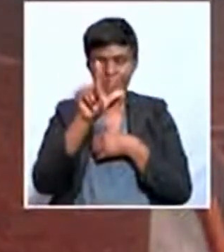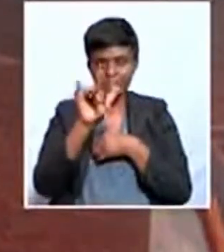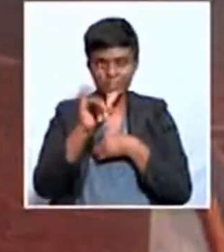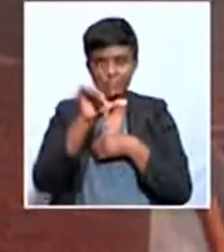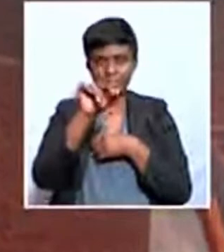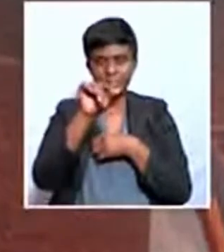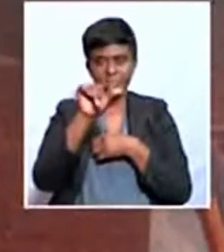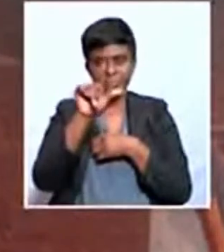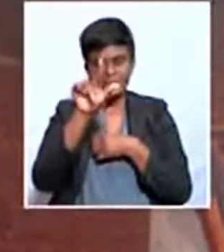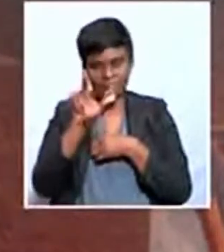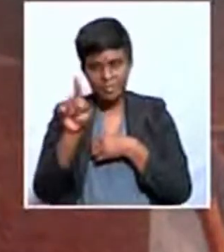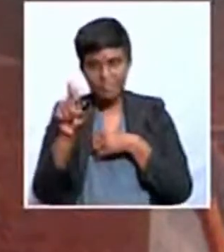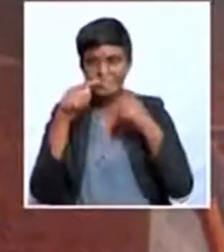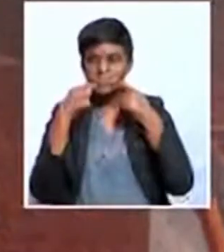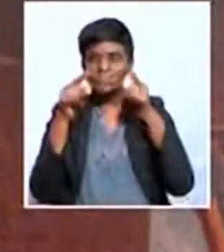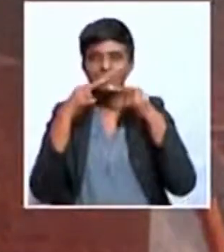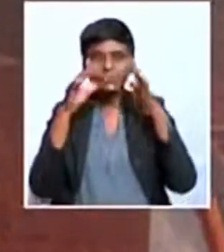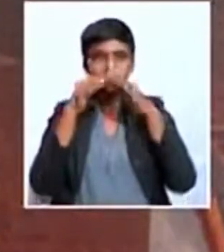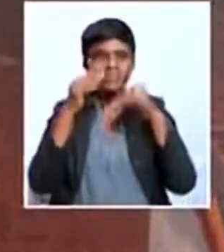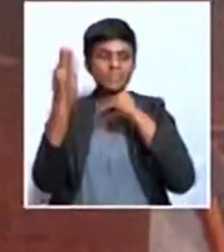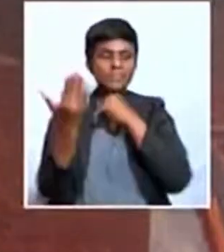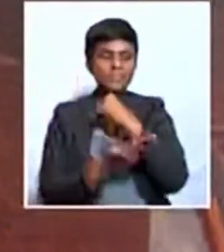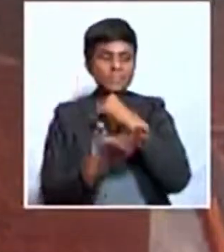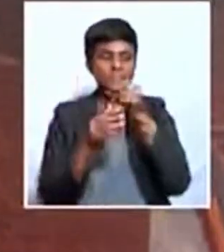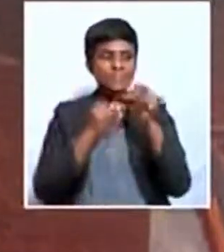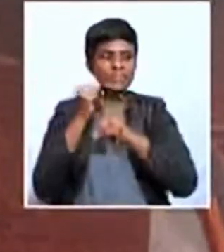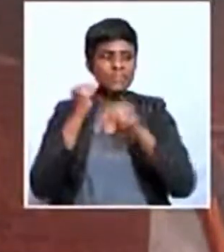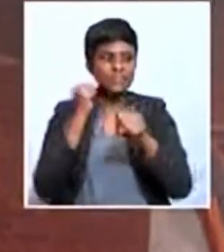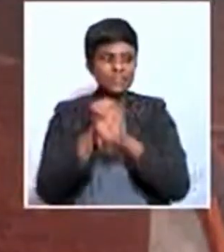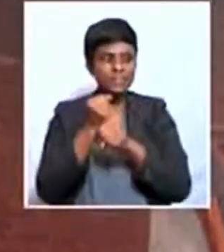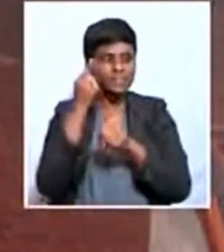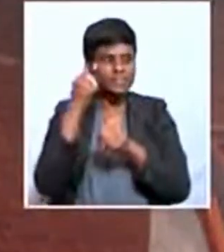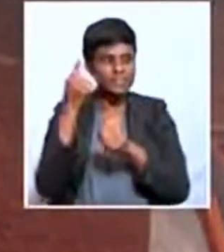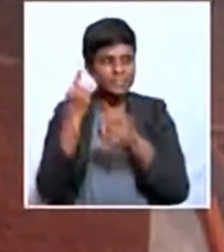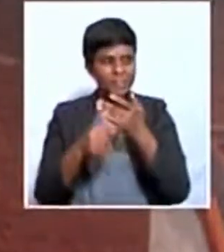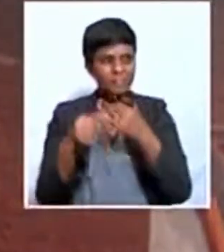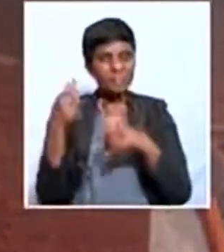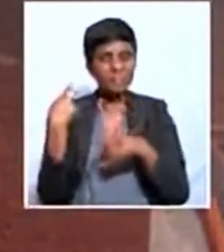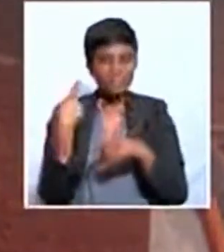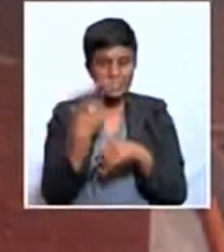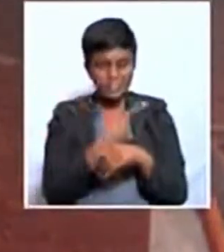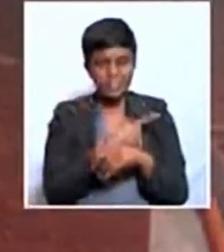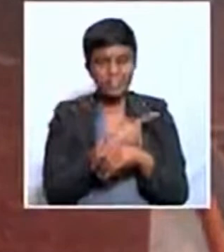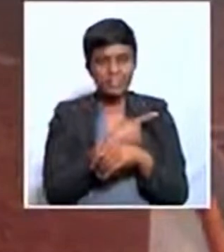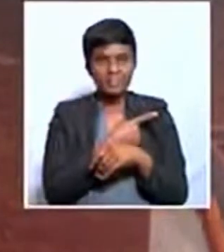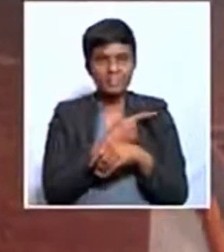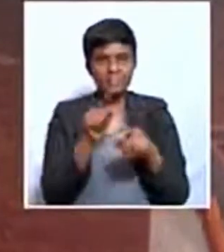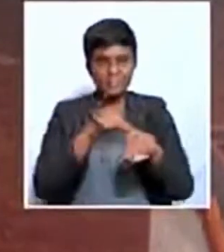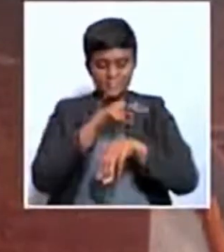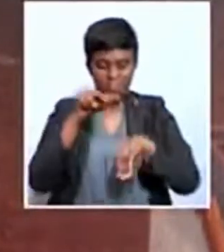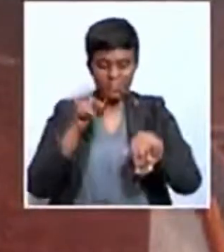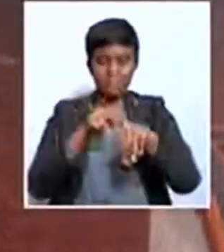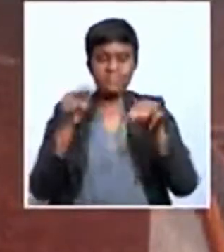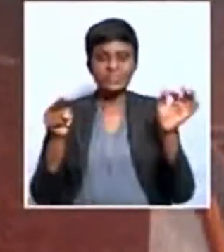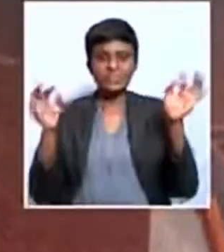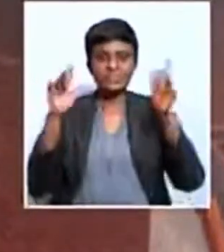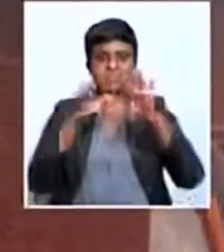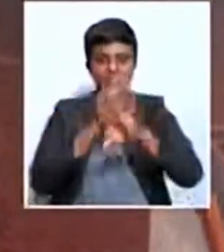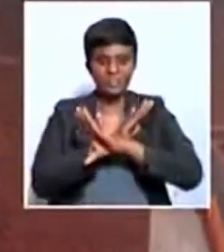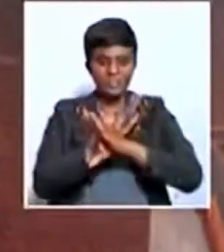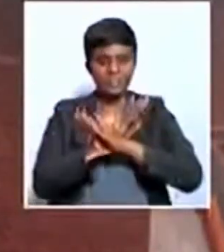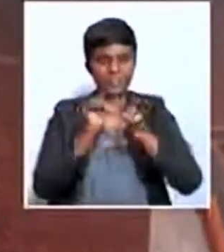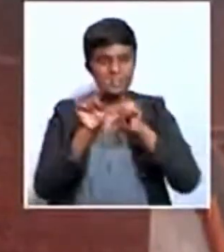announced to the House the introduction of annual awards for outstanding parliamentarians. At the National Assembly of Zambia,